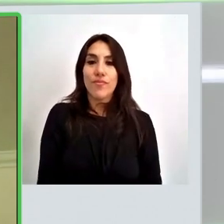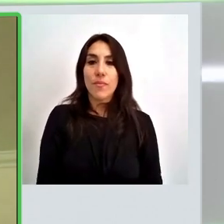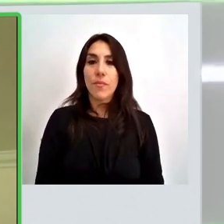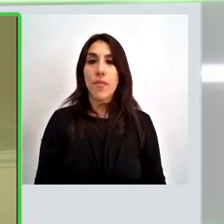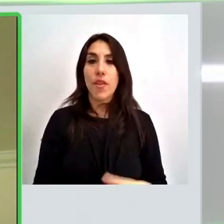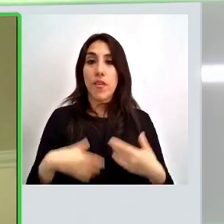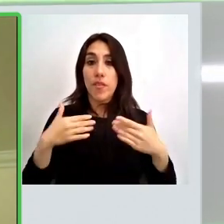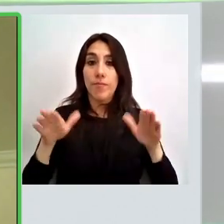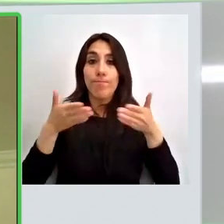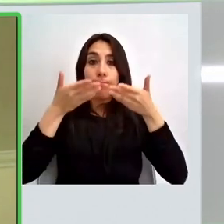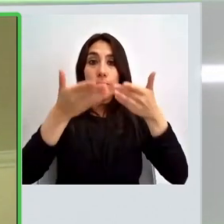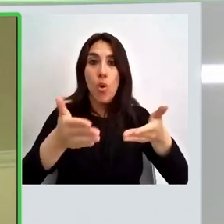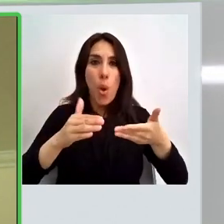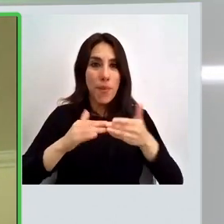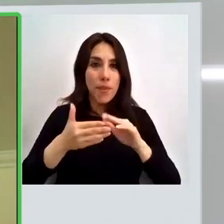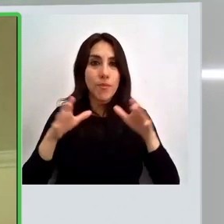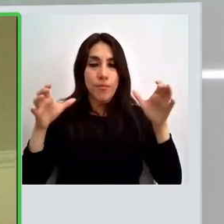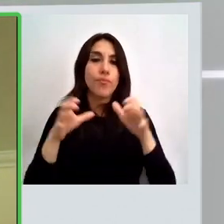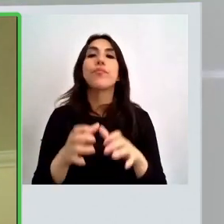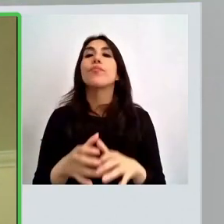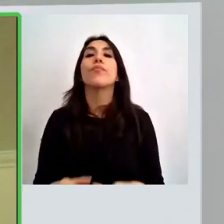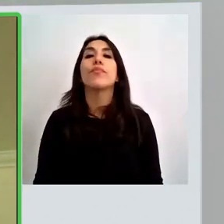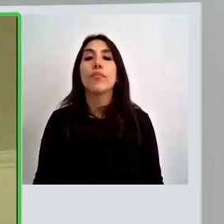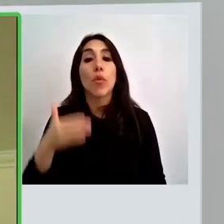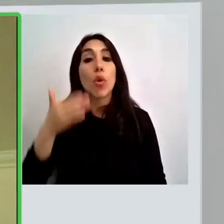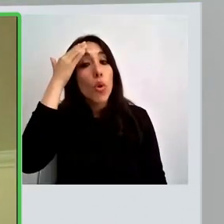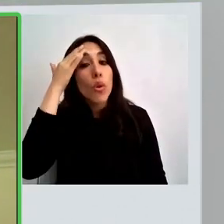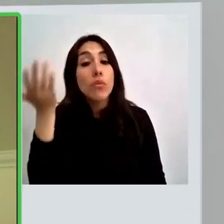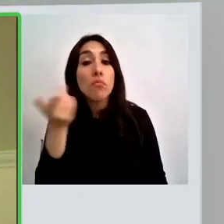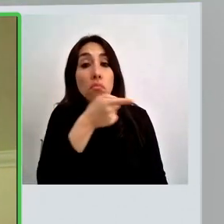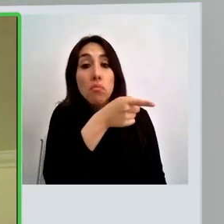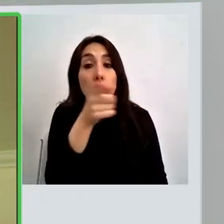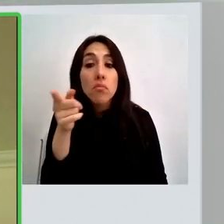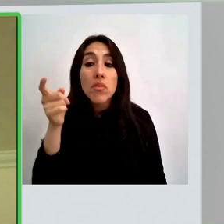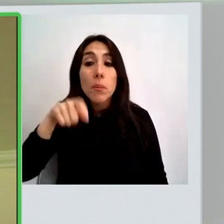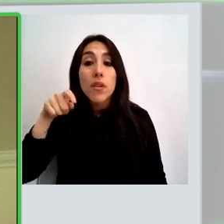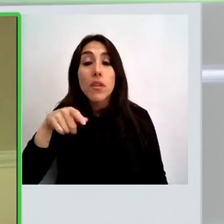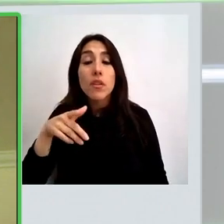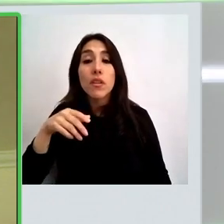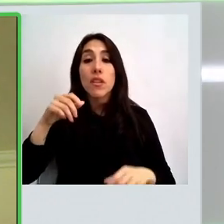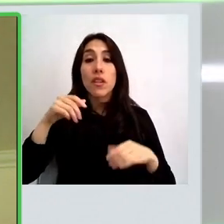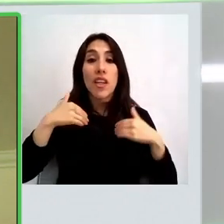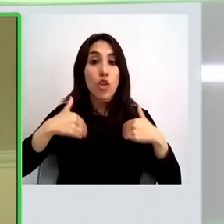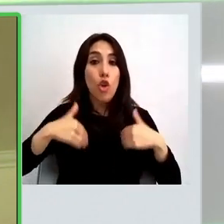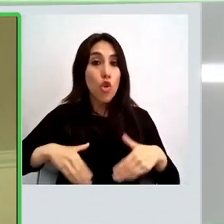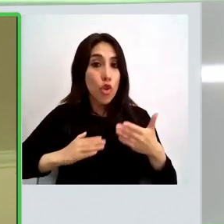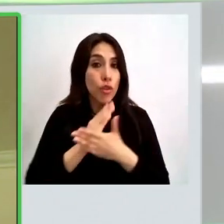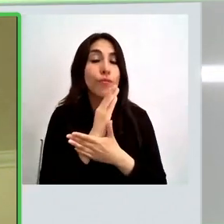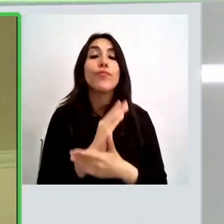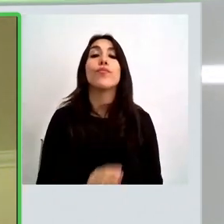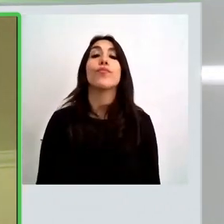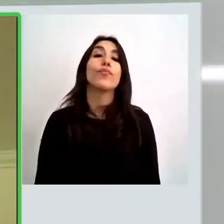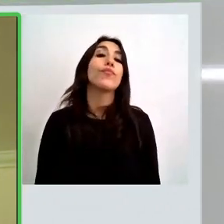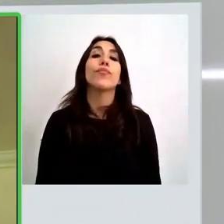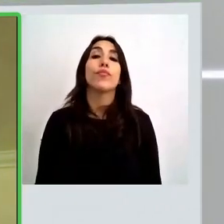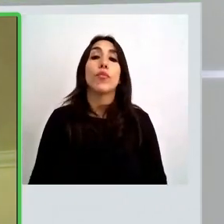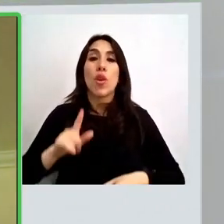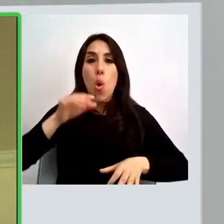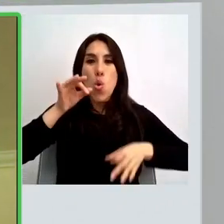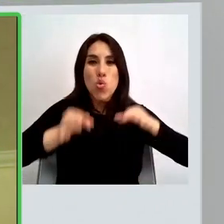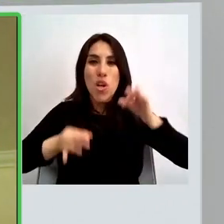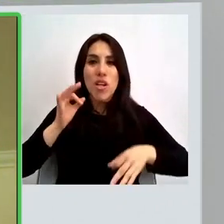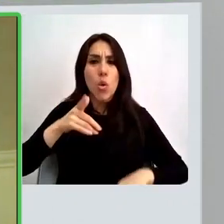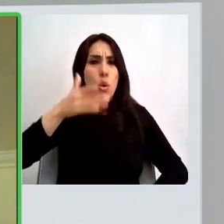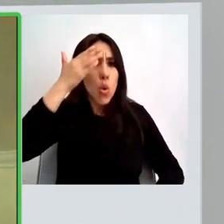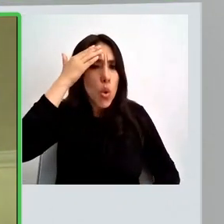Judges need to be informed of what was intended by the legislation. And